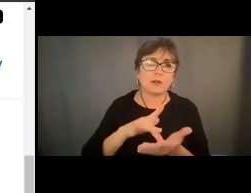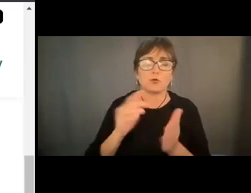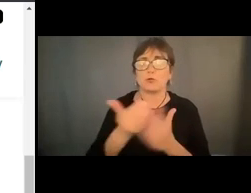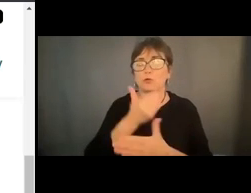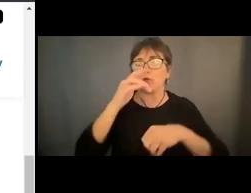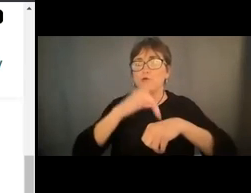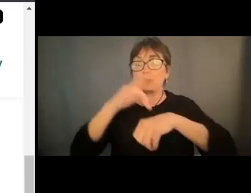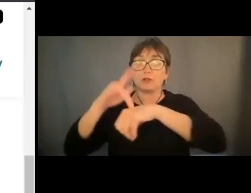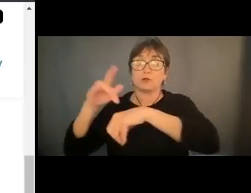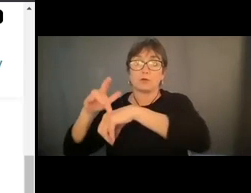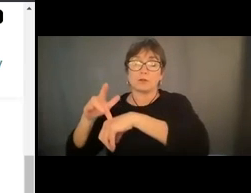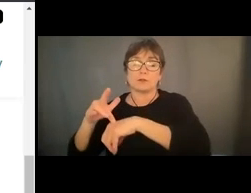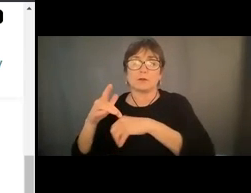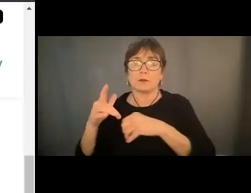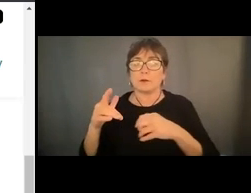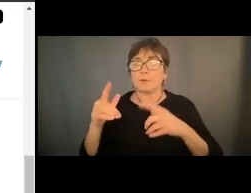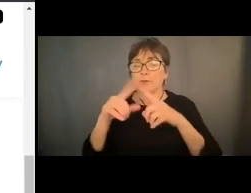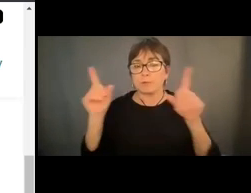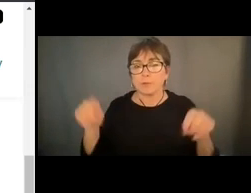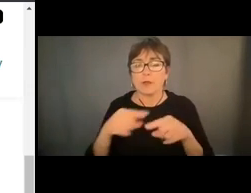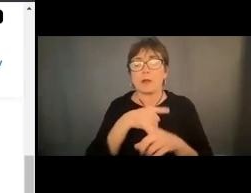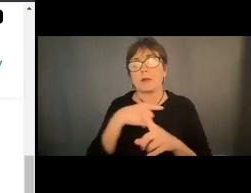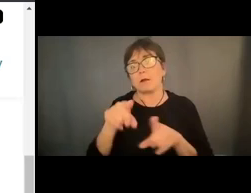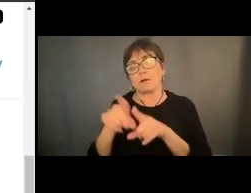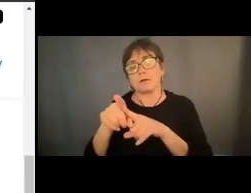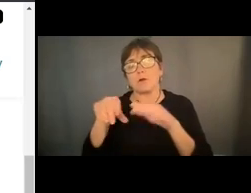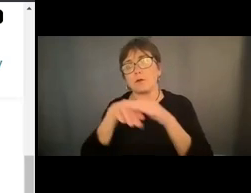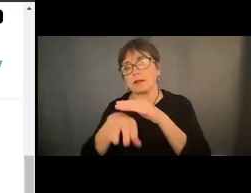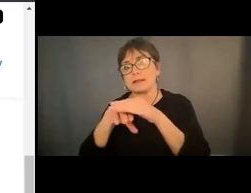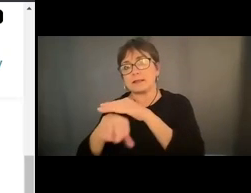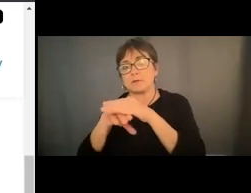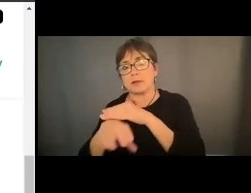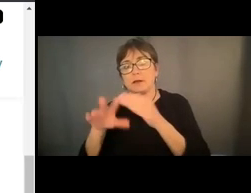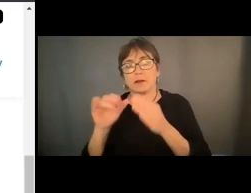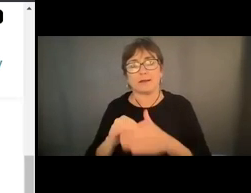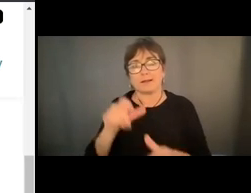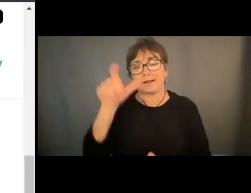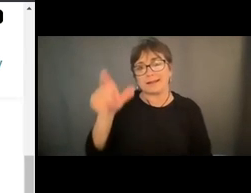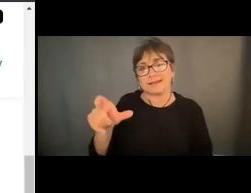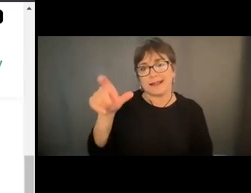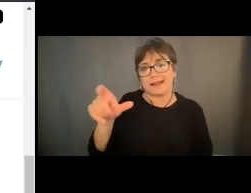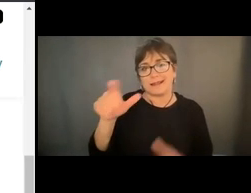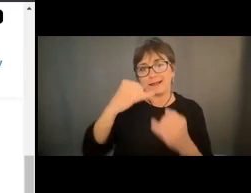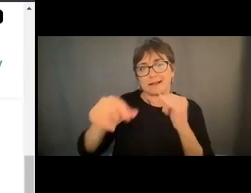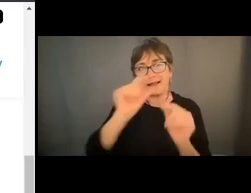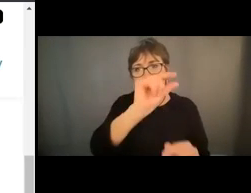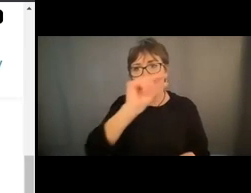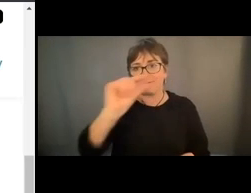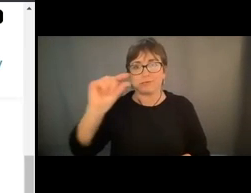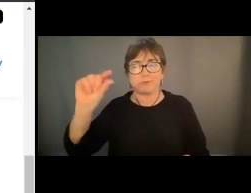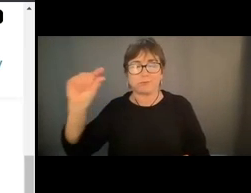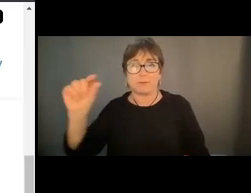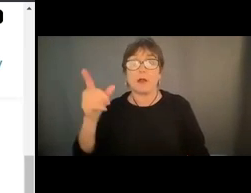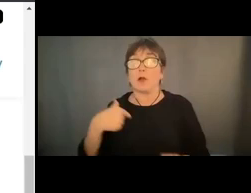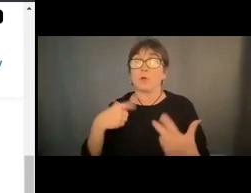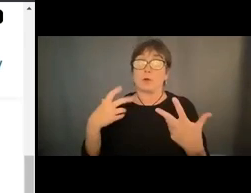then, as you can see, accessibility, which is over here on the side. This, we want to make sure that there is an